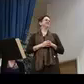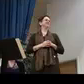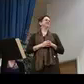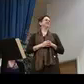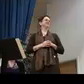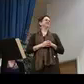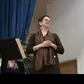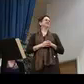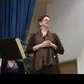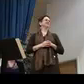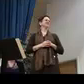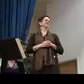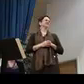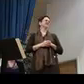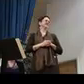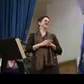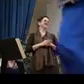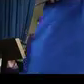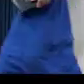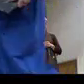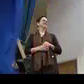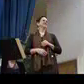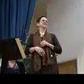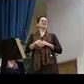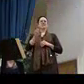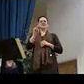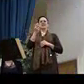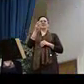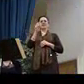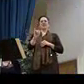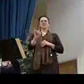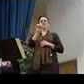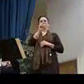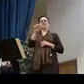Daniel Mitchell, Associate of Arts, General Education.